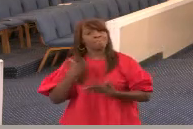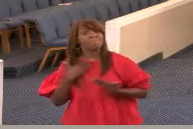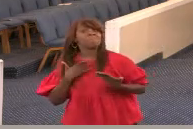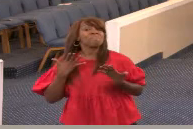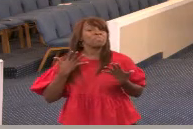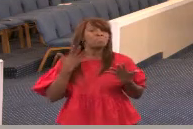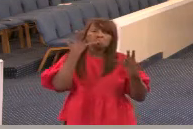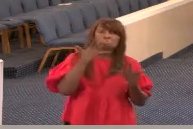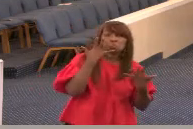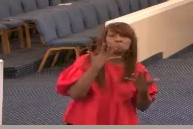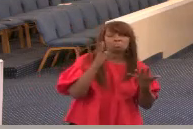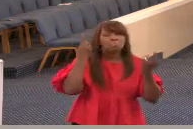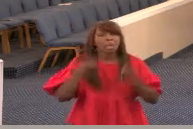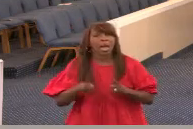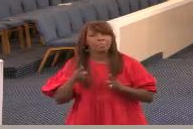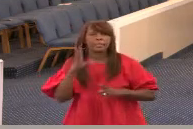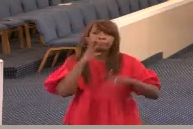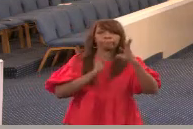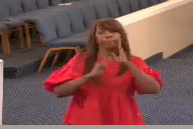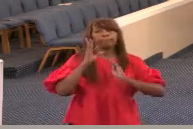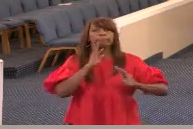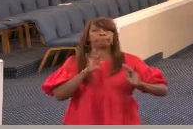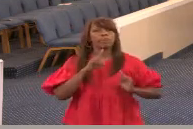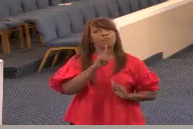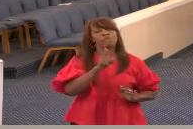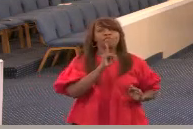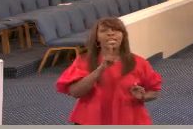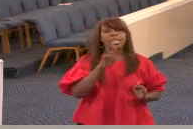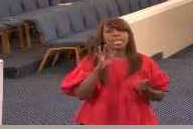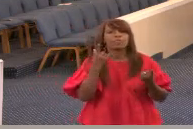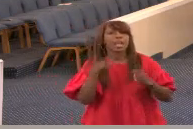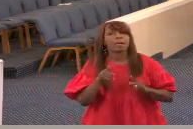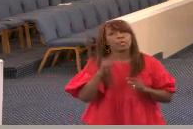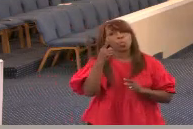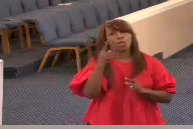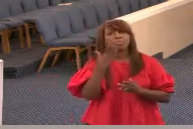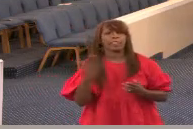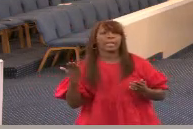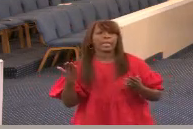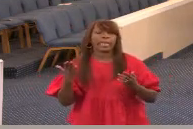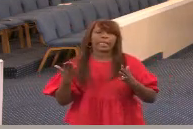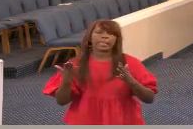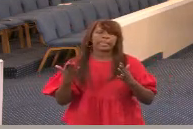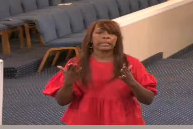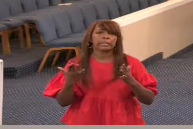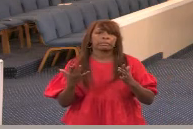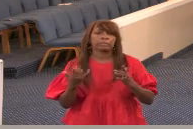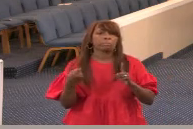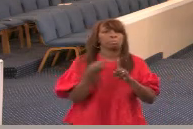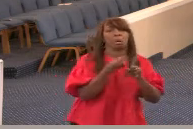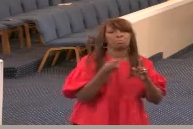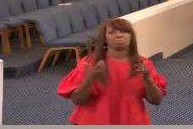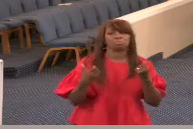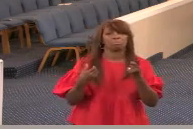downs. In other words, many times if it's not one thing, it's another.